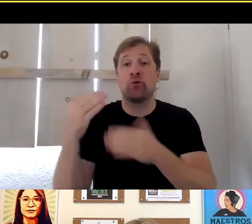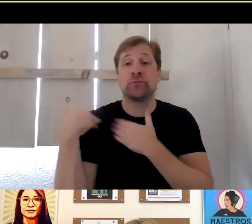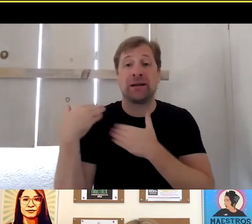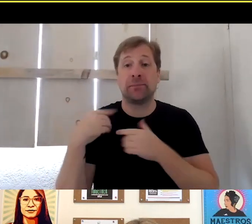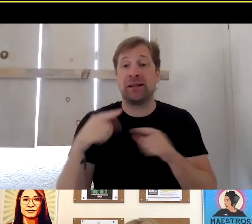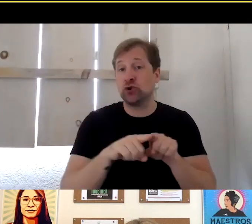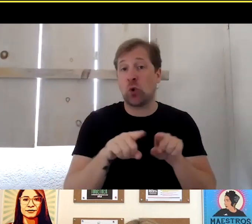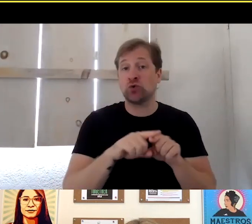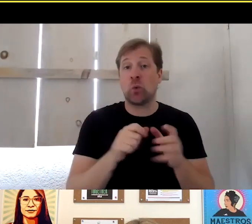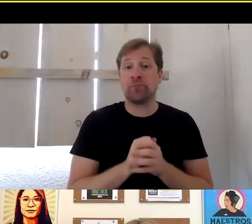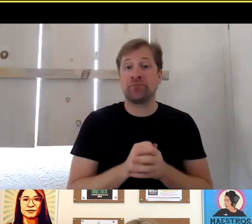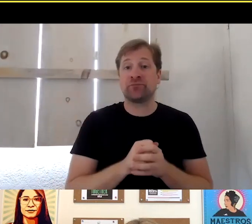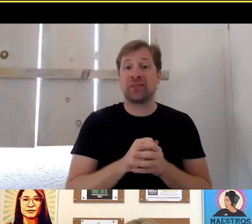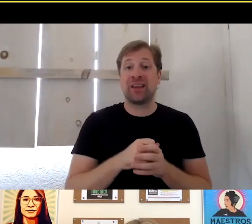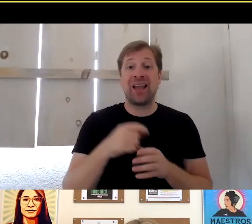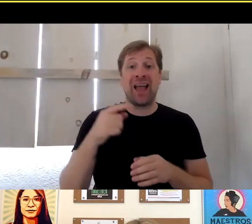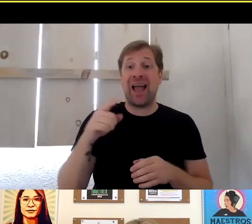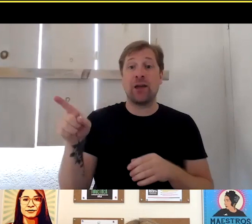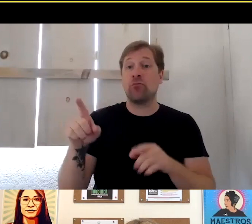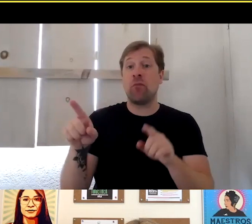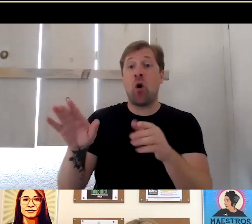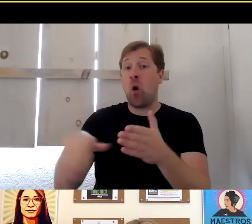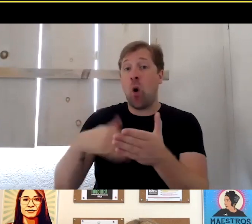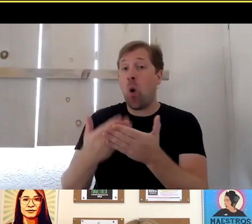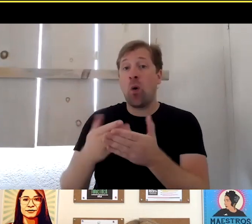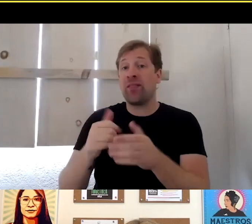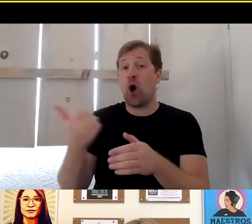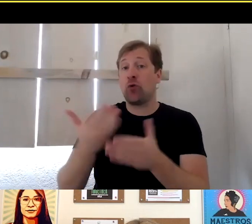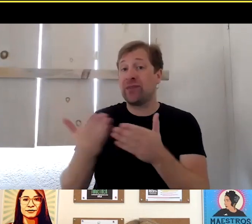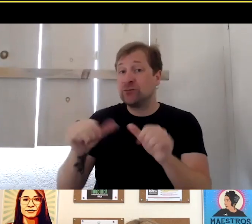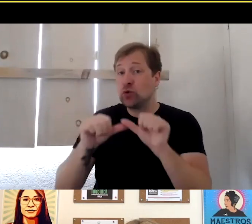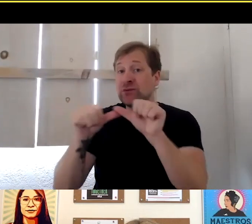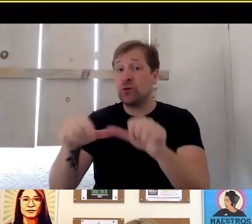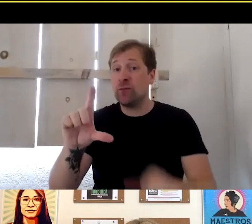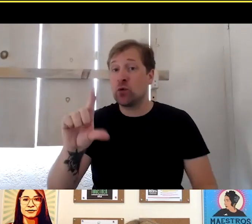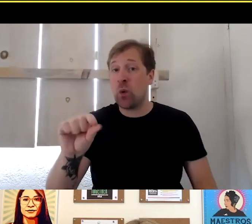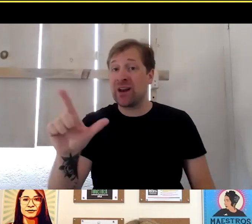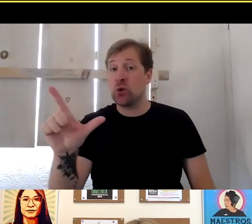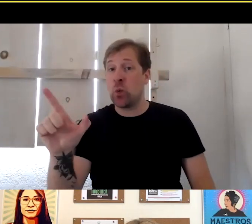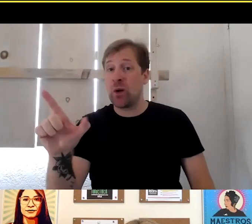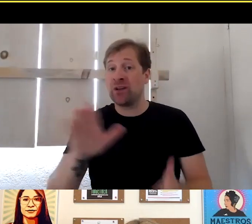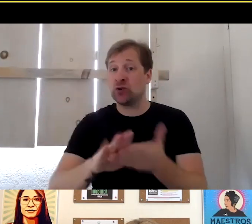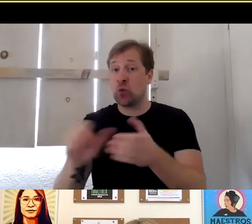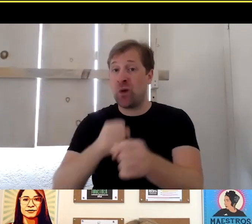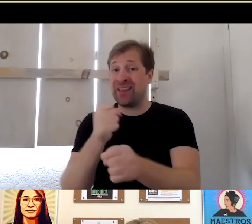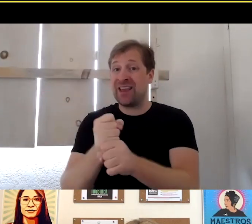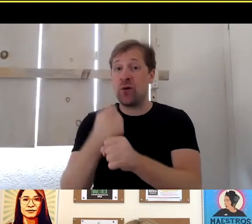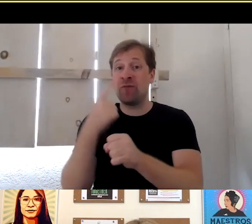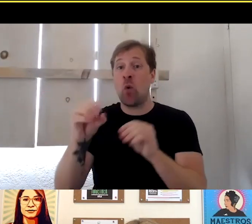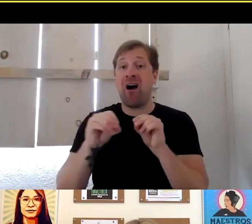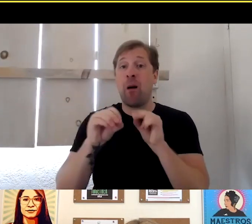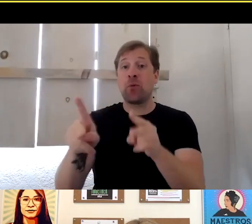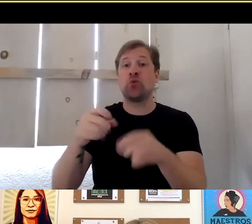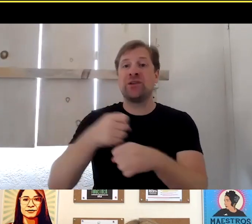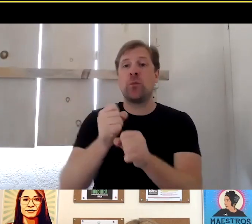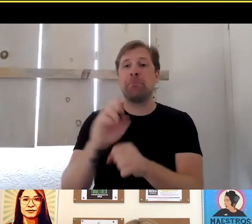provisions also continue for the 2020-2021 school year with the opportunity to make up the